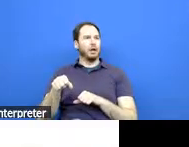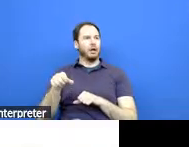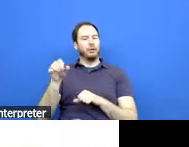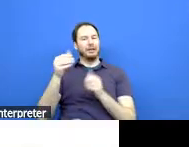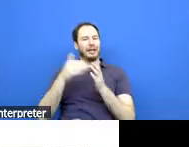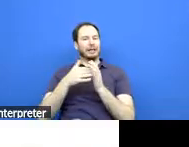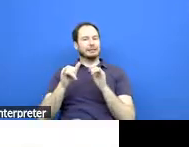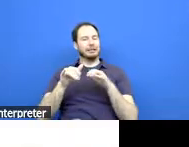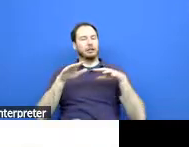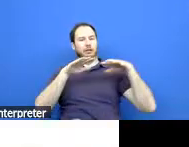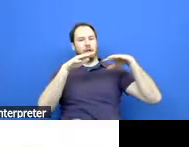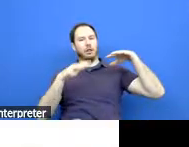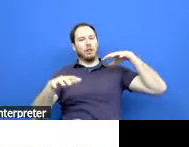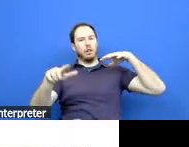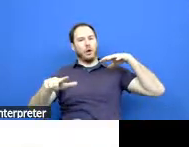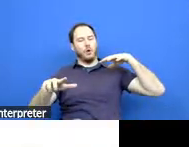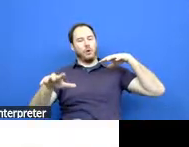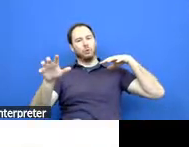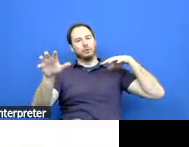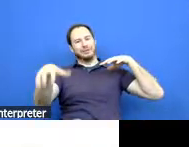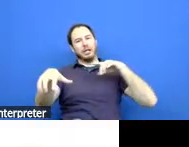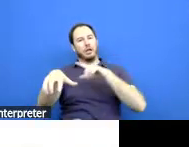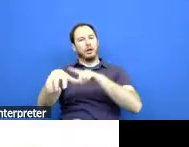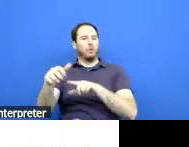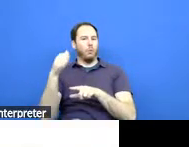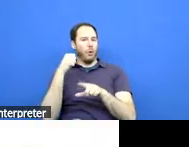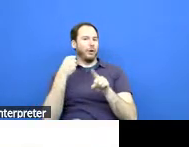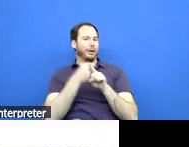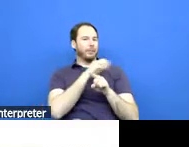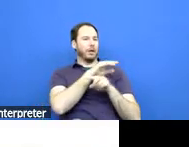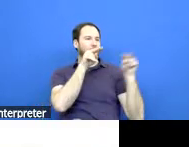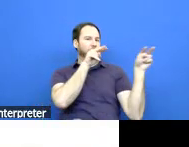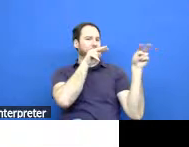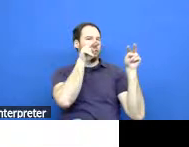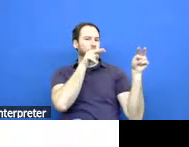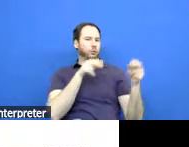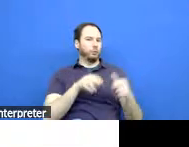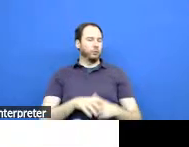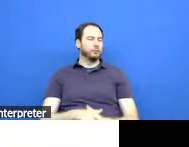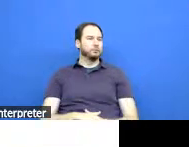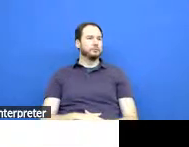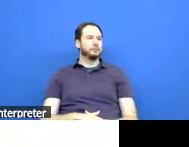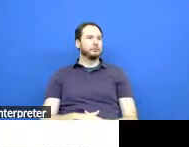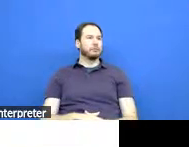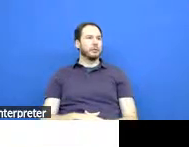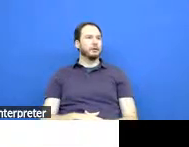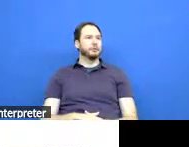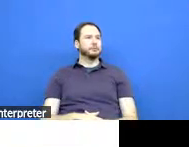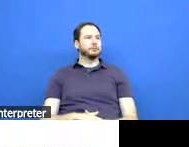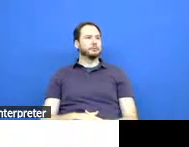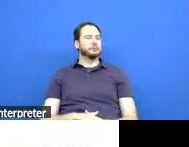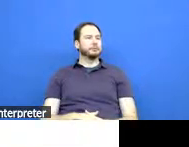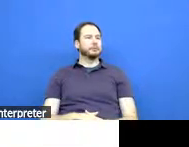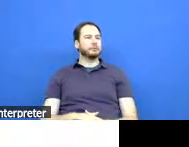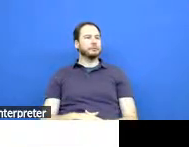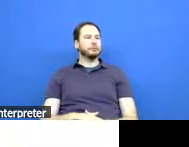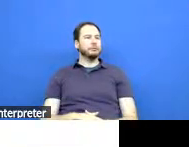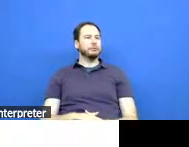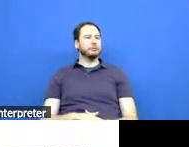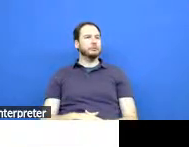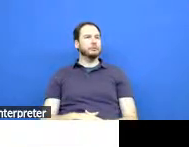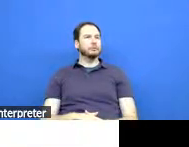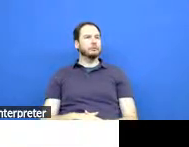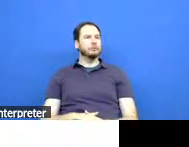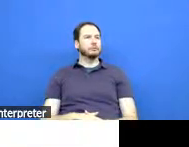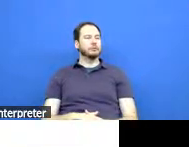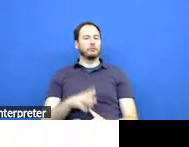lower end of the site and won't impact the view. And I guess there's another part of it, the